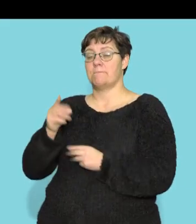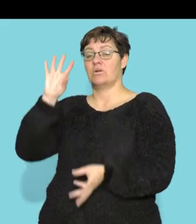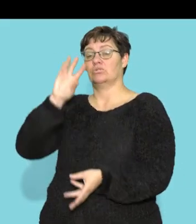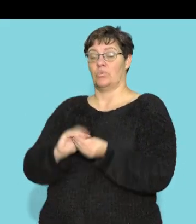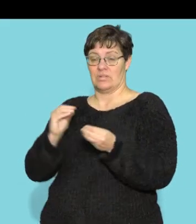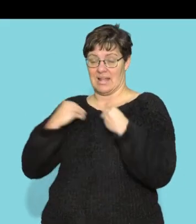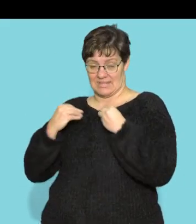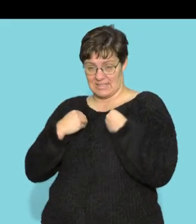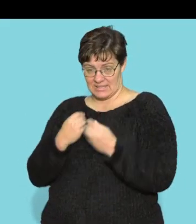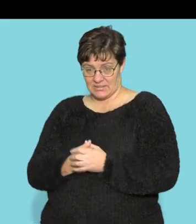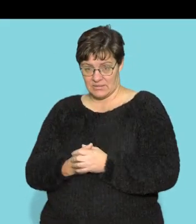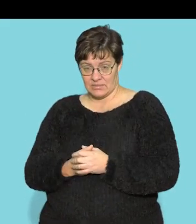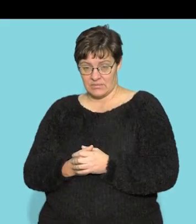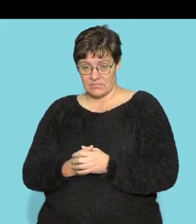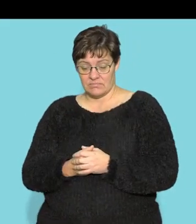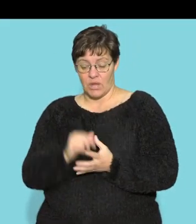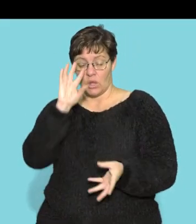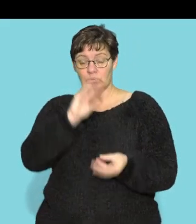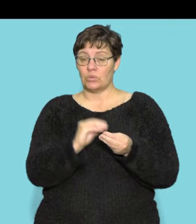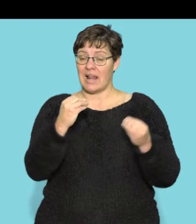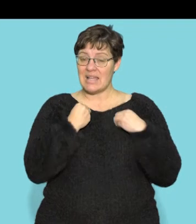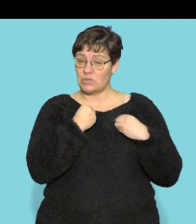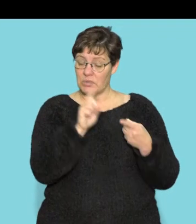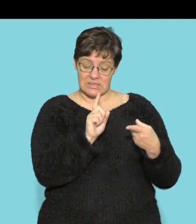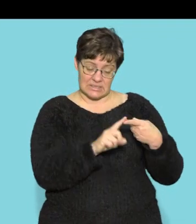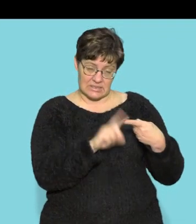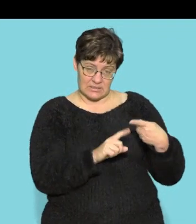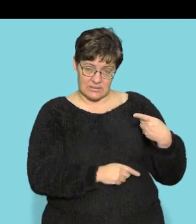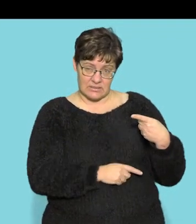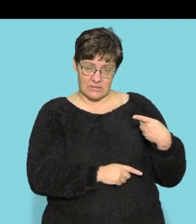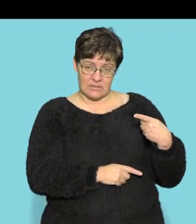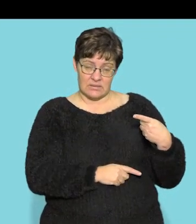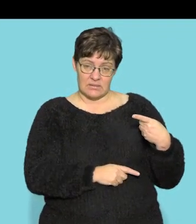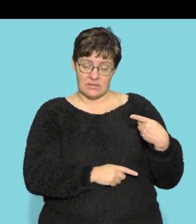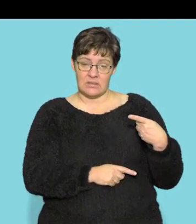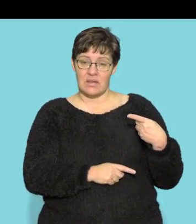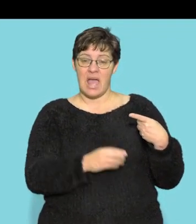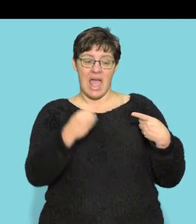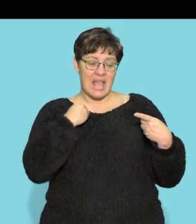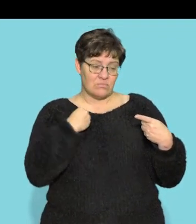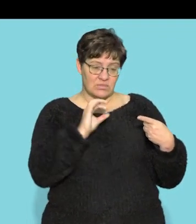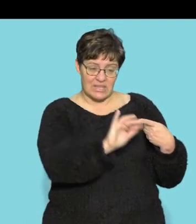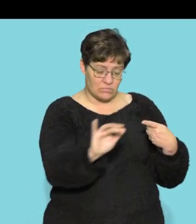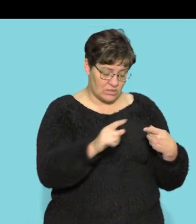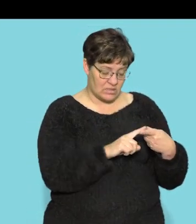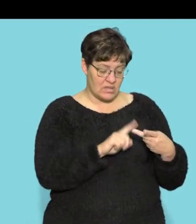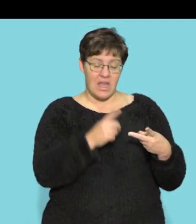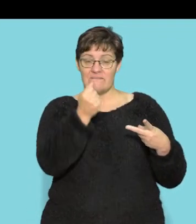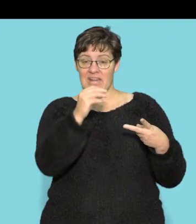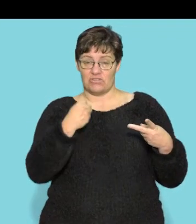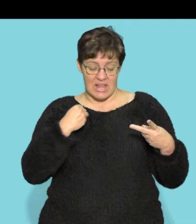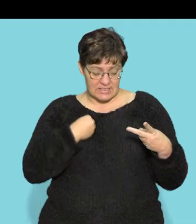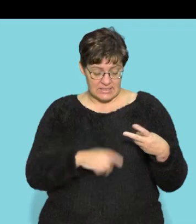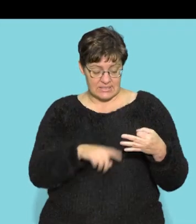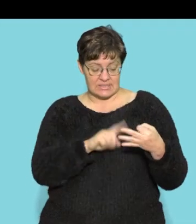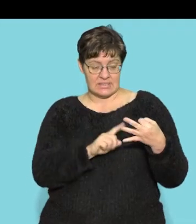total assets. So what makes up my total assets? It will be my tangible assets plus my financial asset